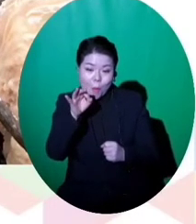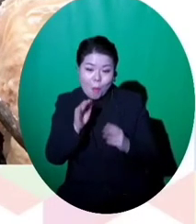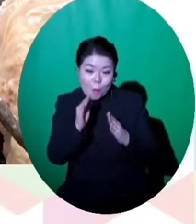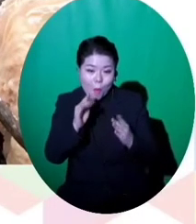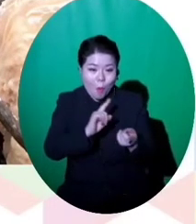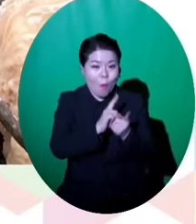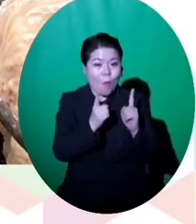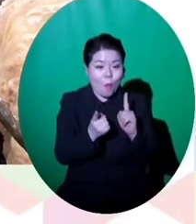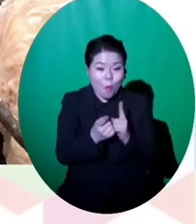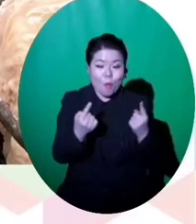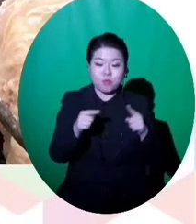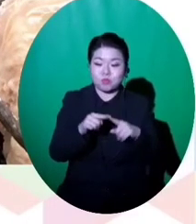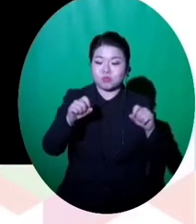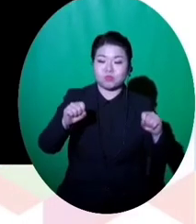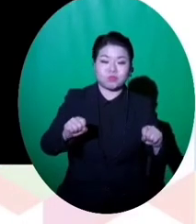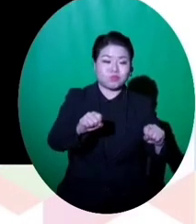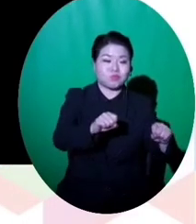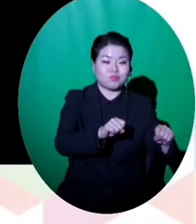lichen, and fungus.